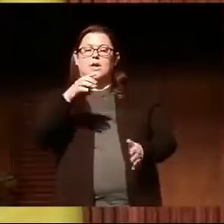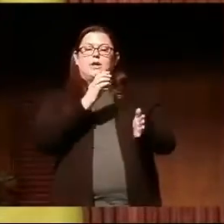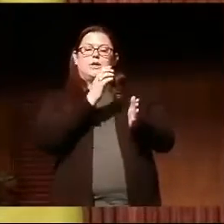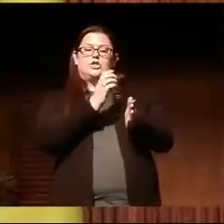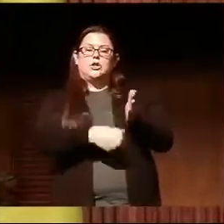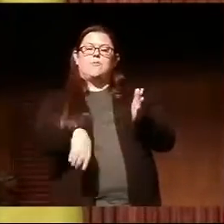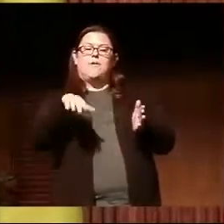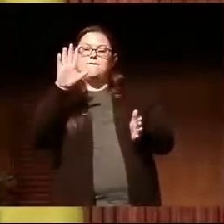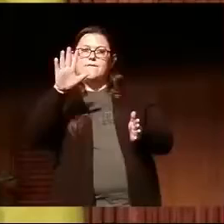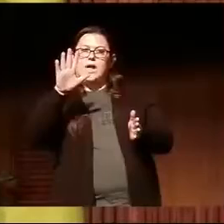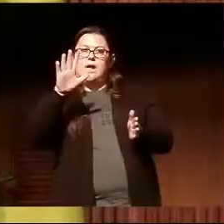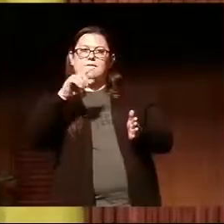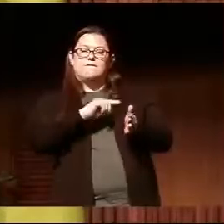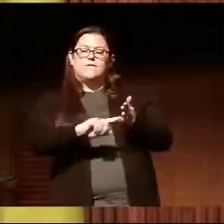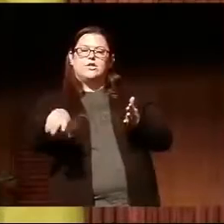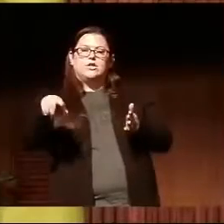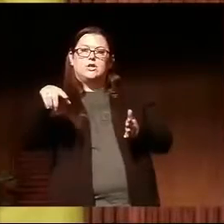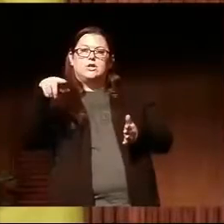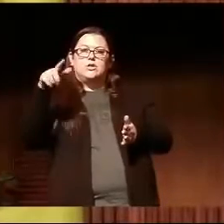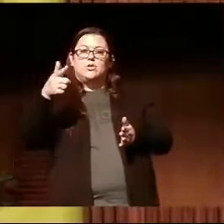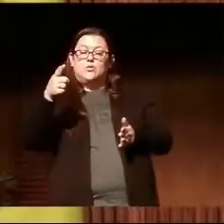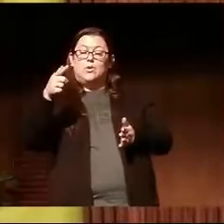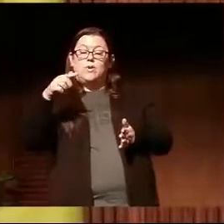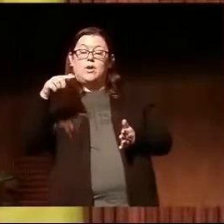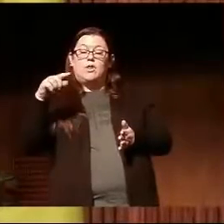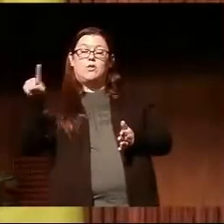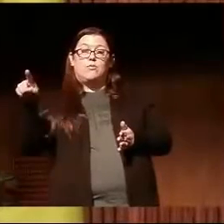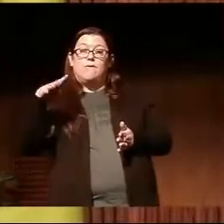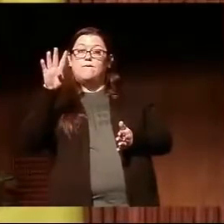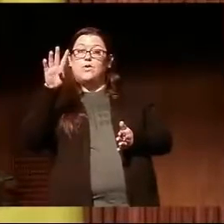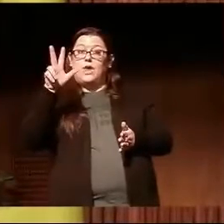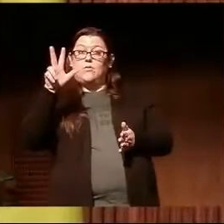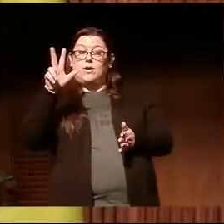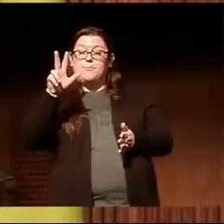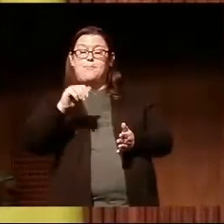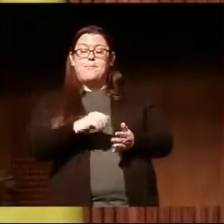verses 21 through 43.